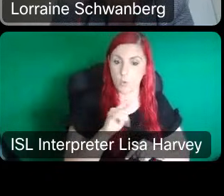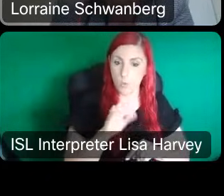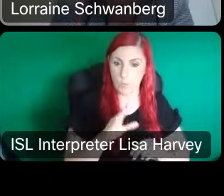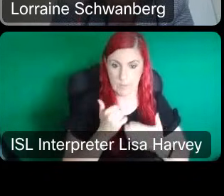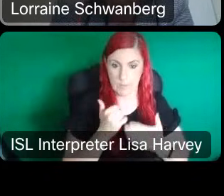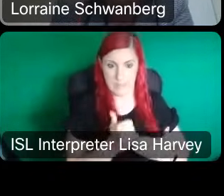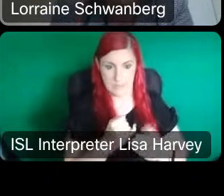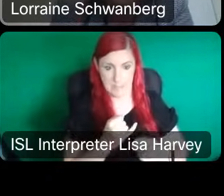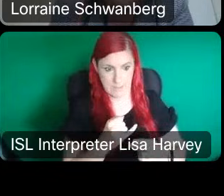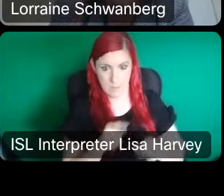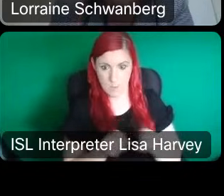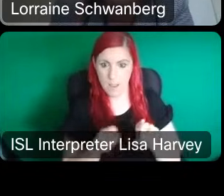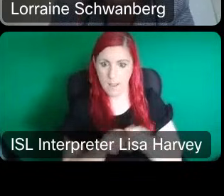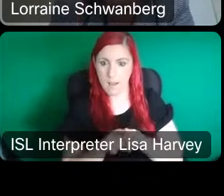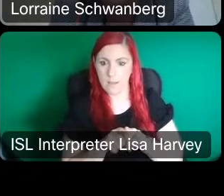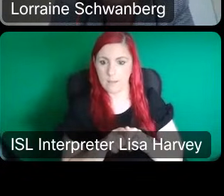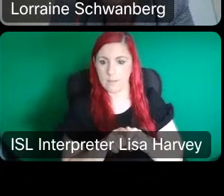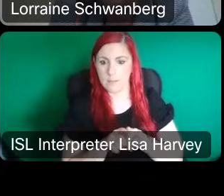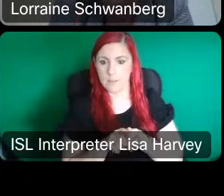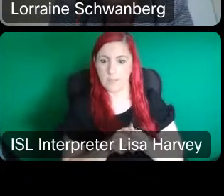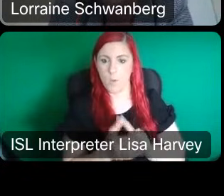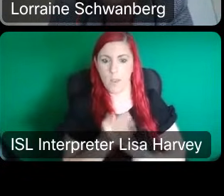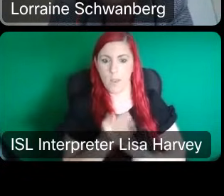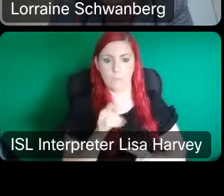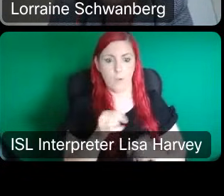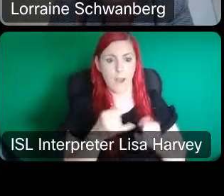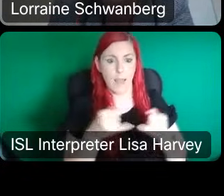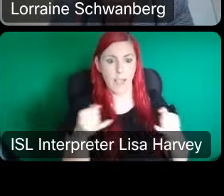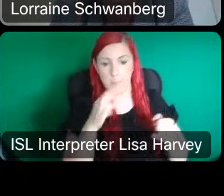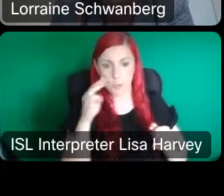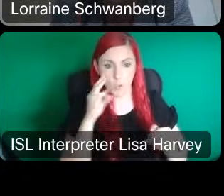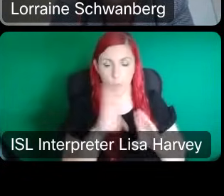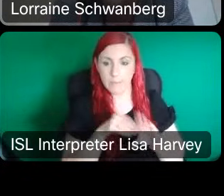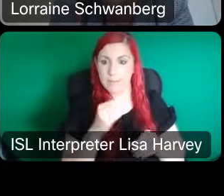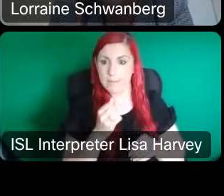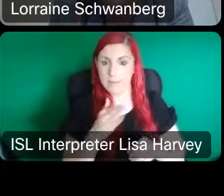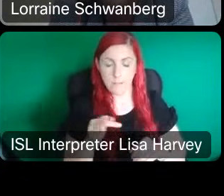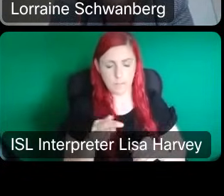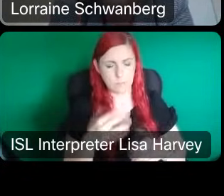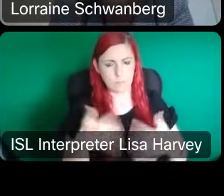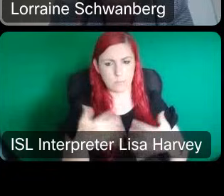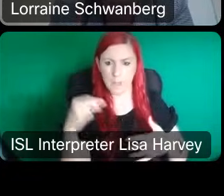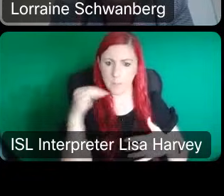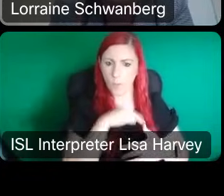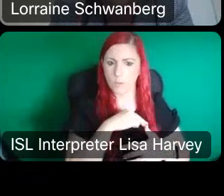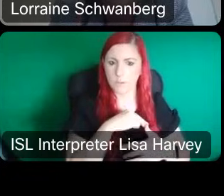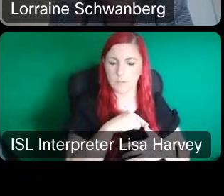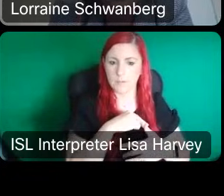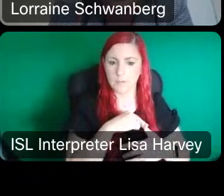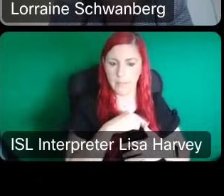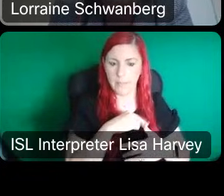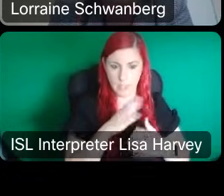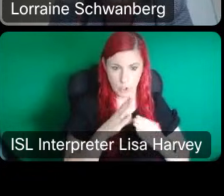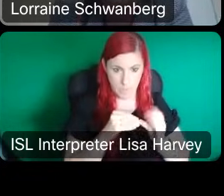for debriefing, if you are a line manager with your staff following an incident, is so important, and something that we should